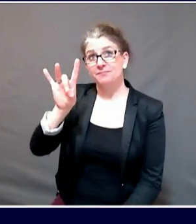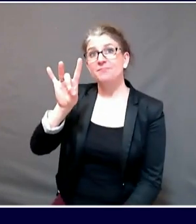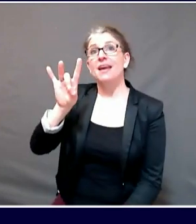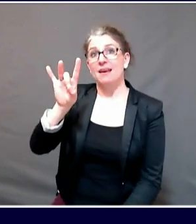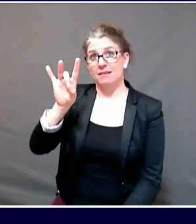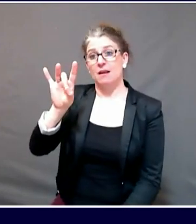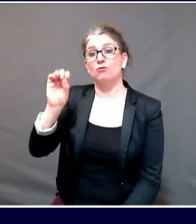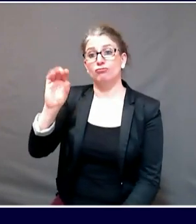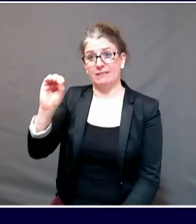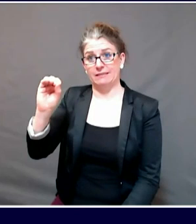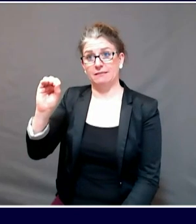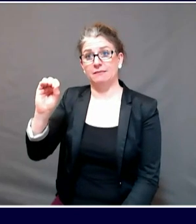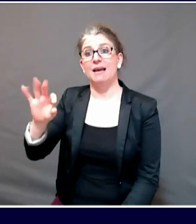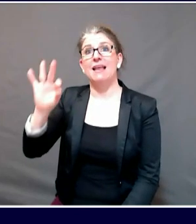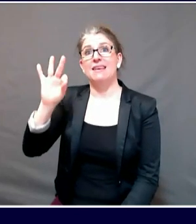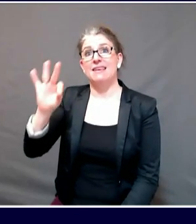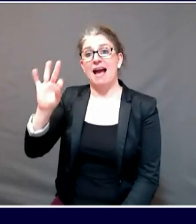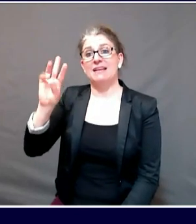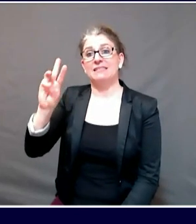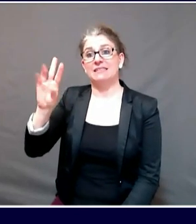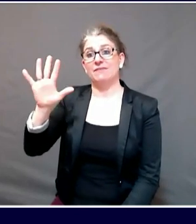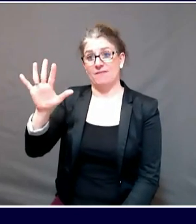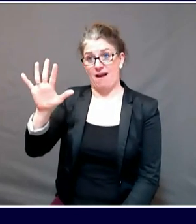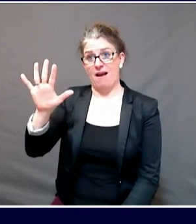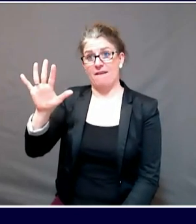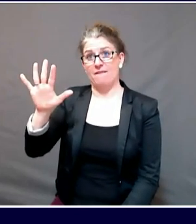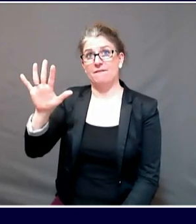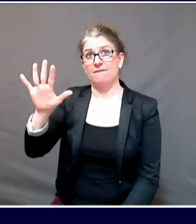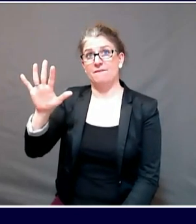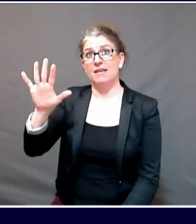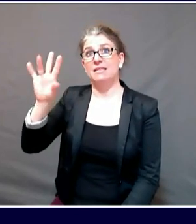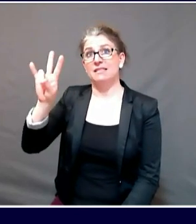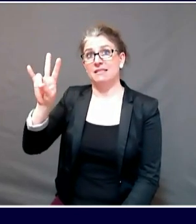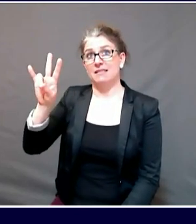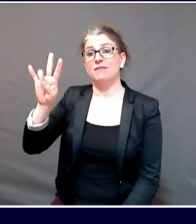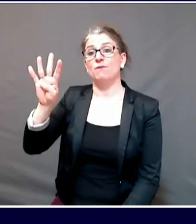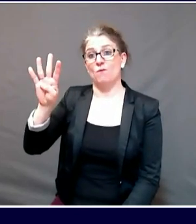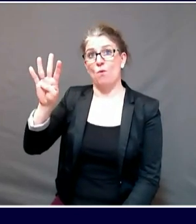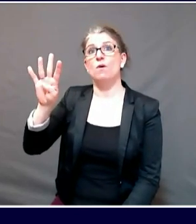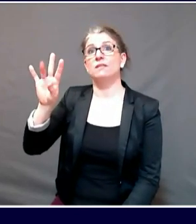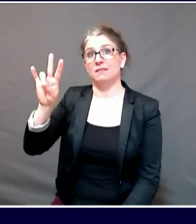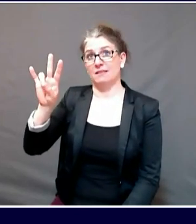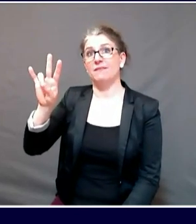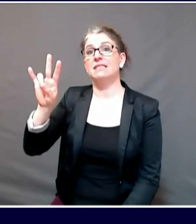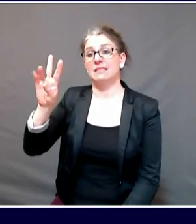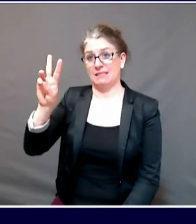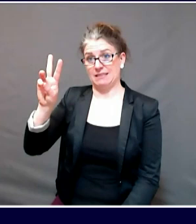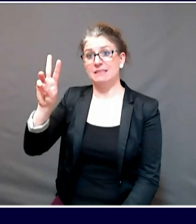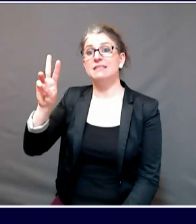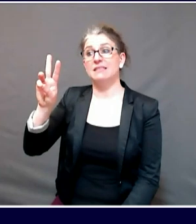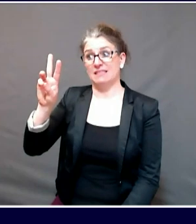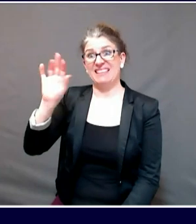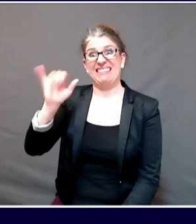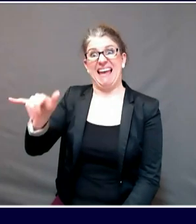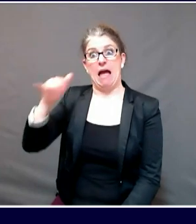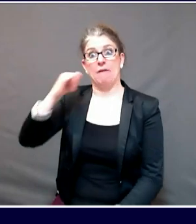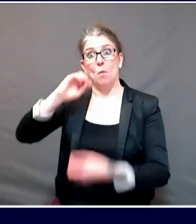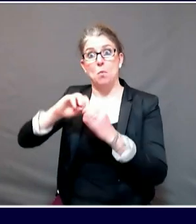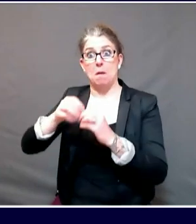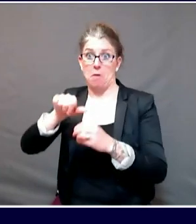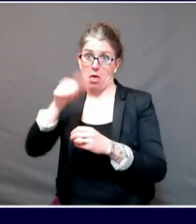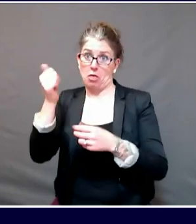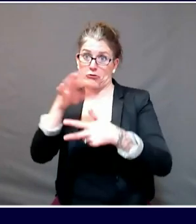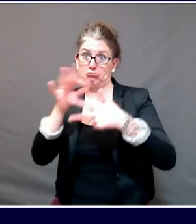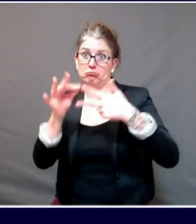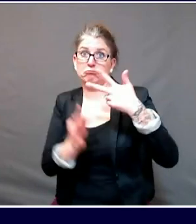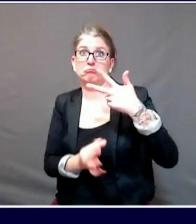1-800-965-7476. Again, open enrollment ends tomorrow. So that's just a snapshot of things that you can do